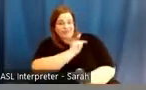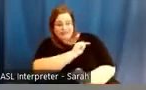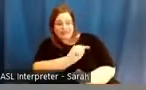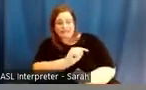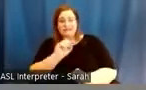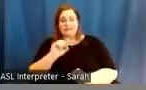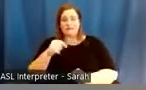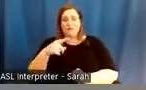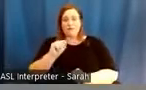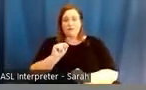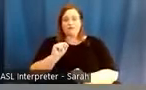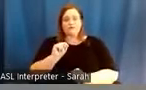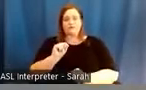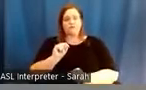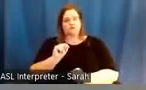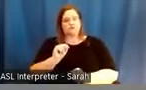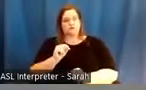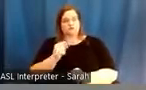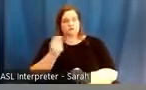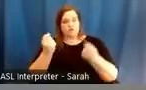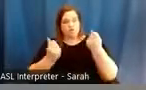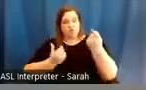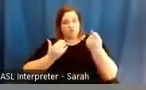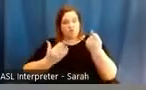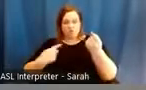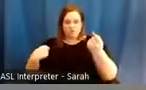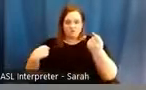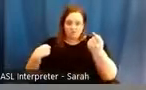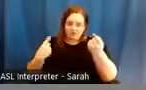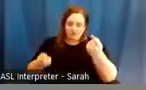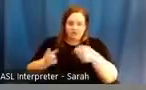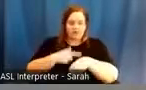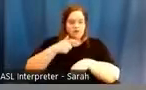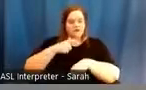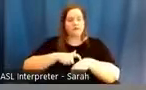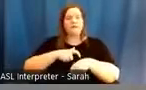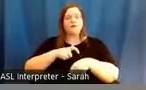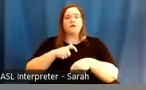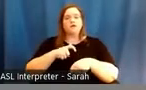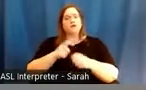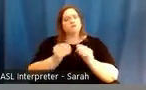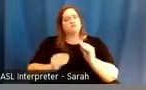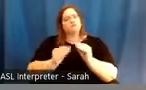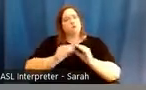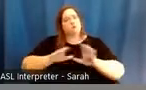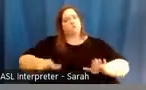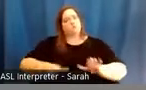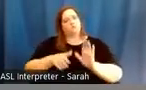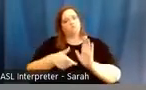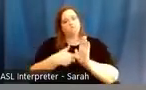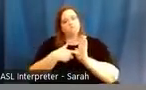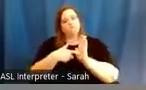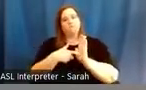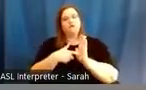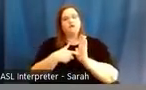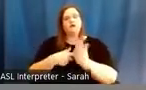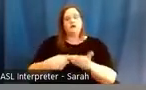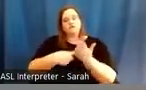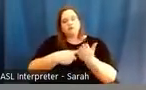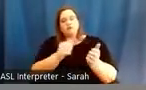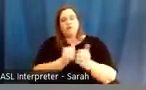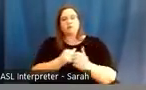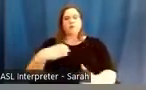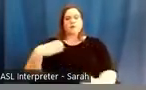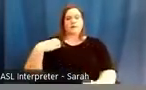been a long time coming and a lot more needs to be done. I know I've had conversations with Commissioner Hunt and her